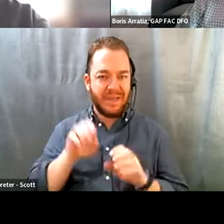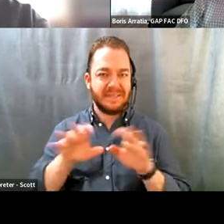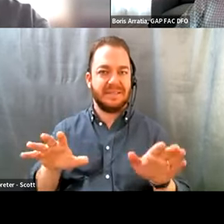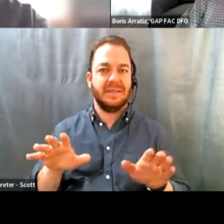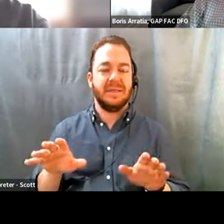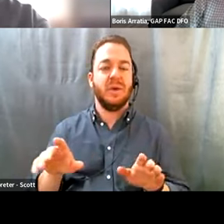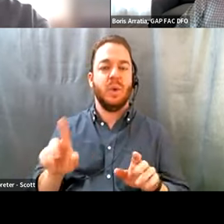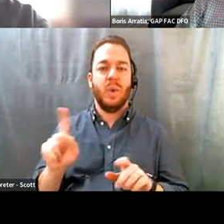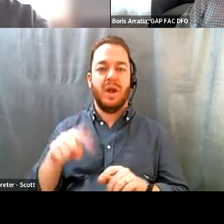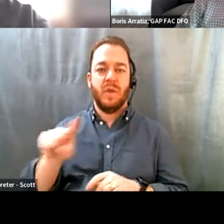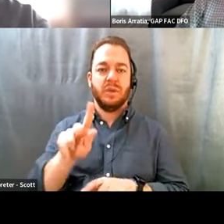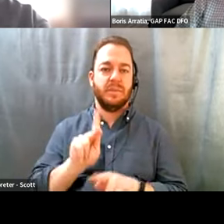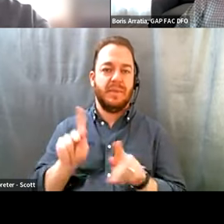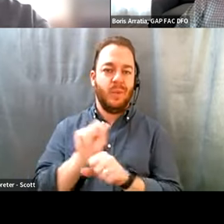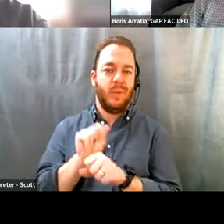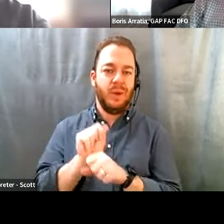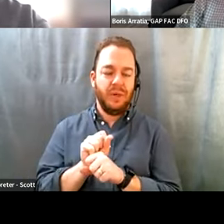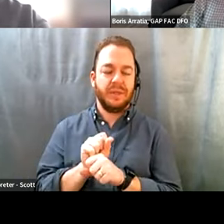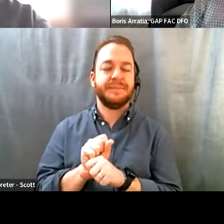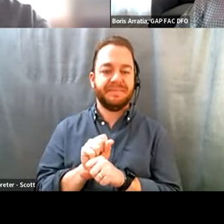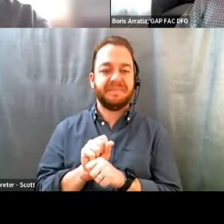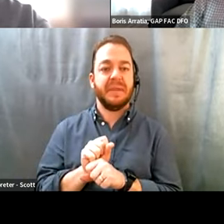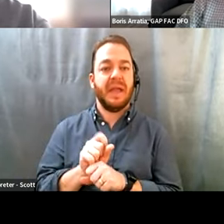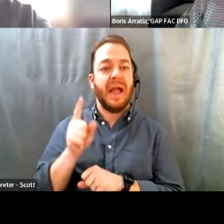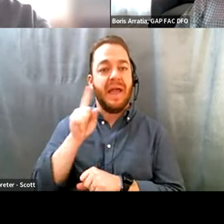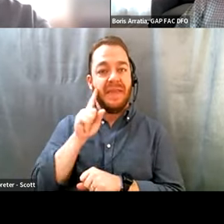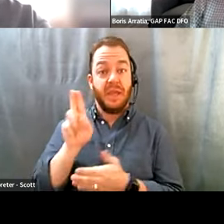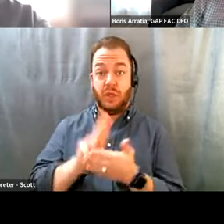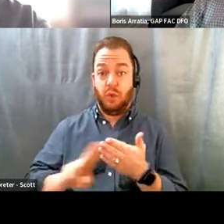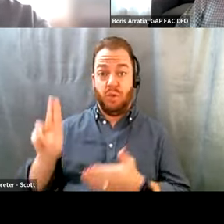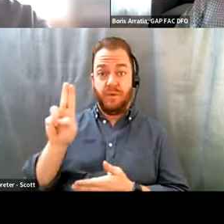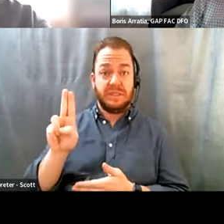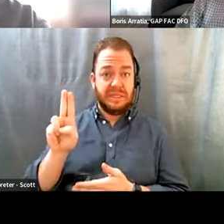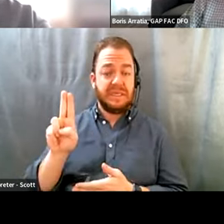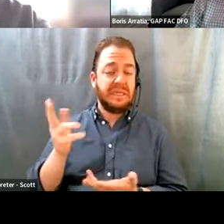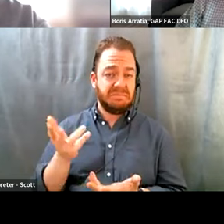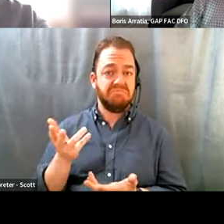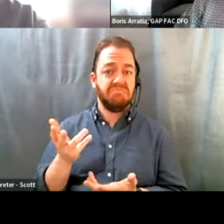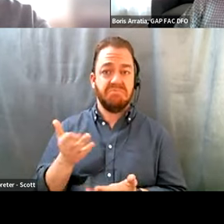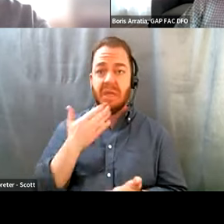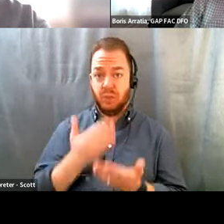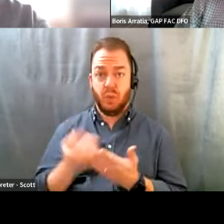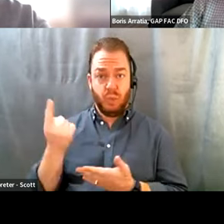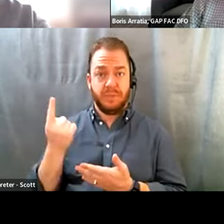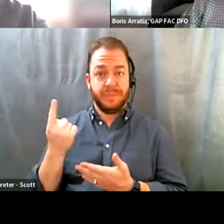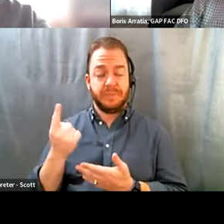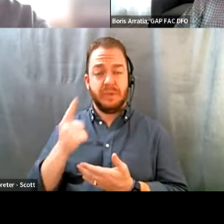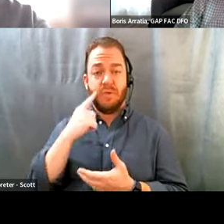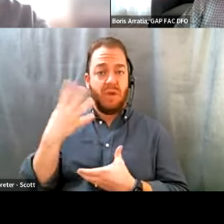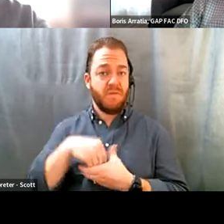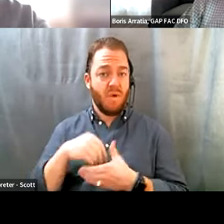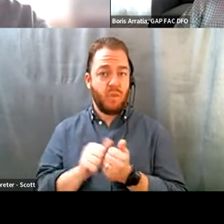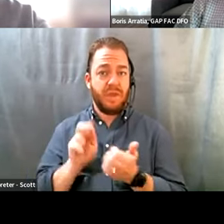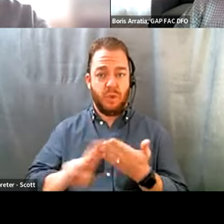those entrepreneurs are. But I think universities is a good one to engage with. We